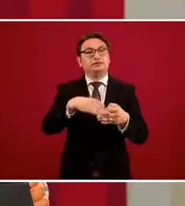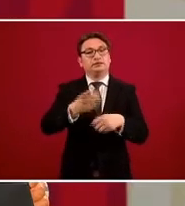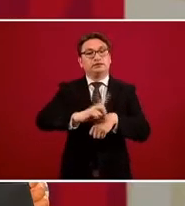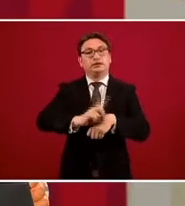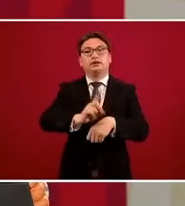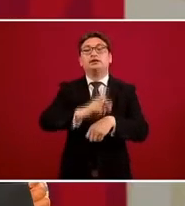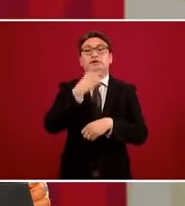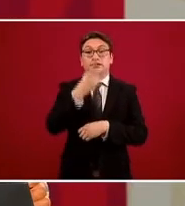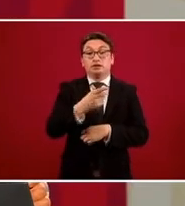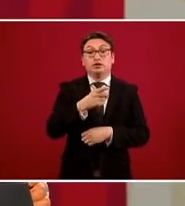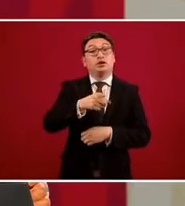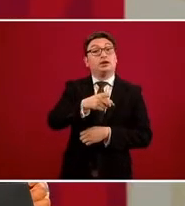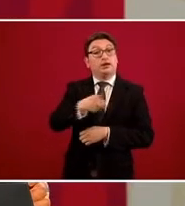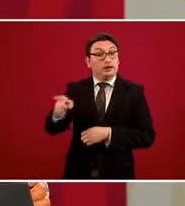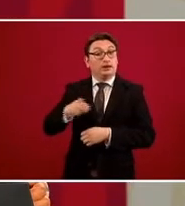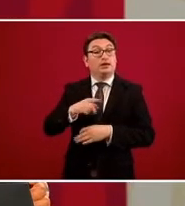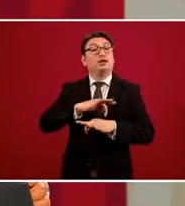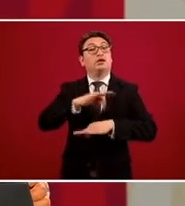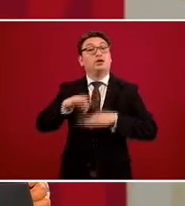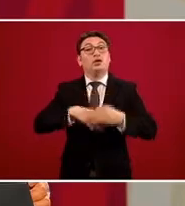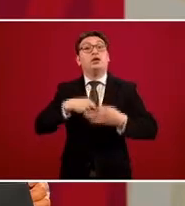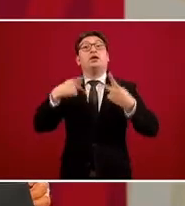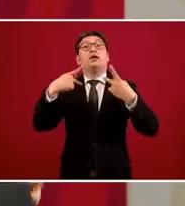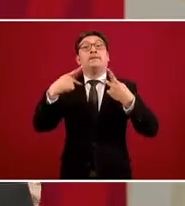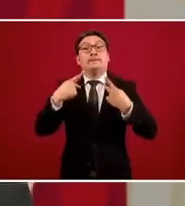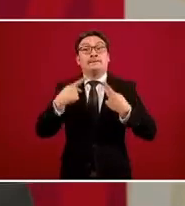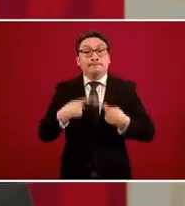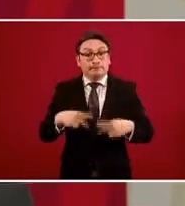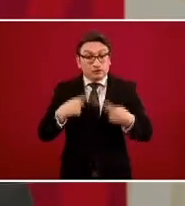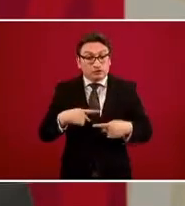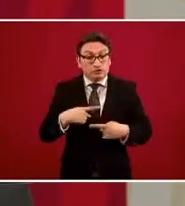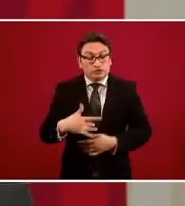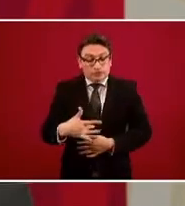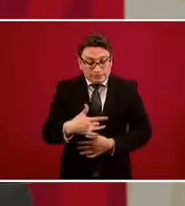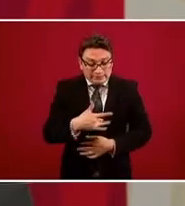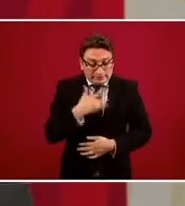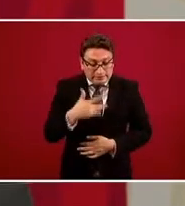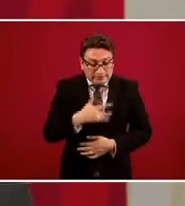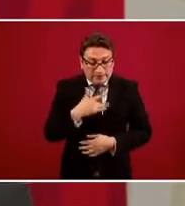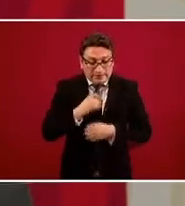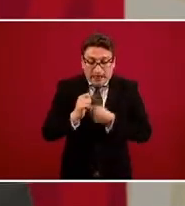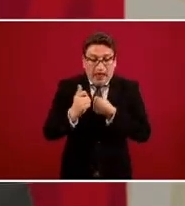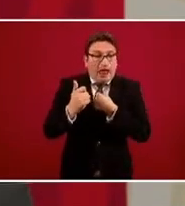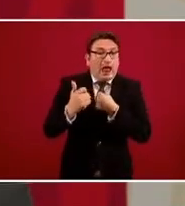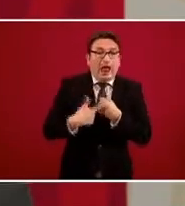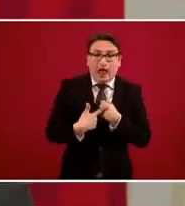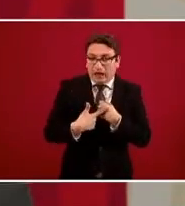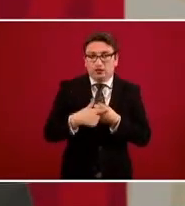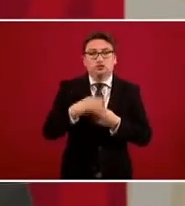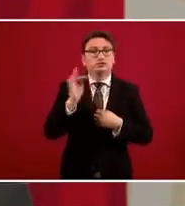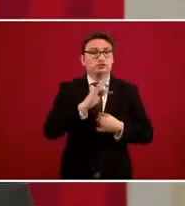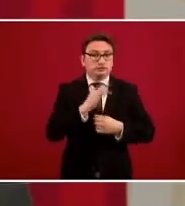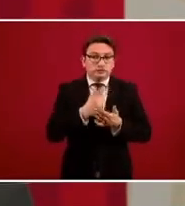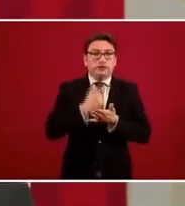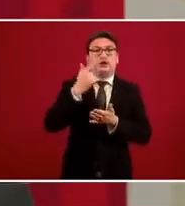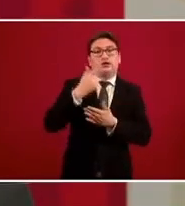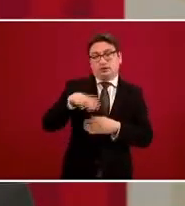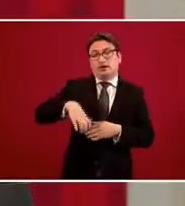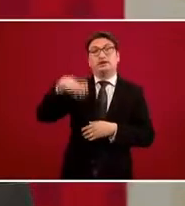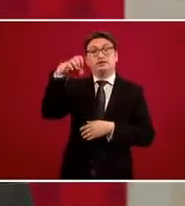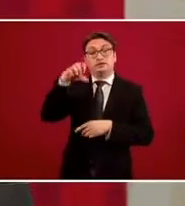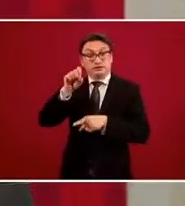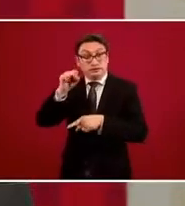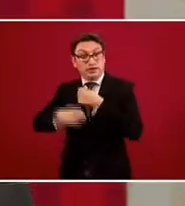such stress during this period of time. So let me insist again, those people who have some